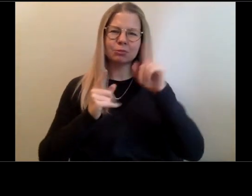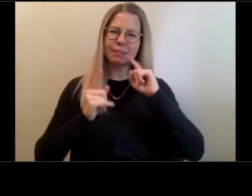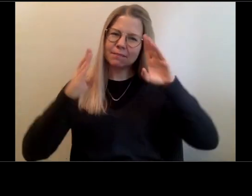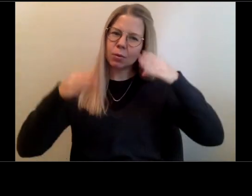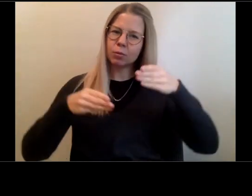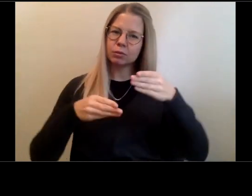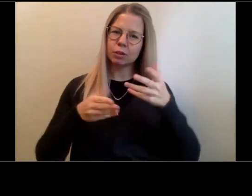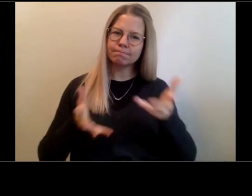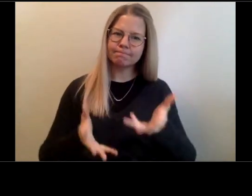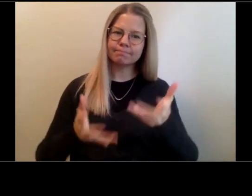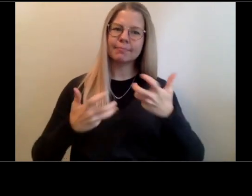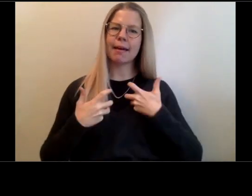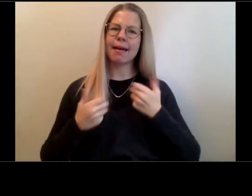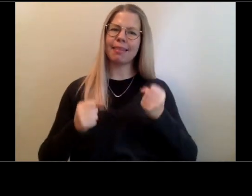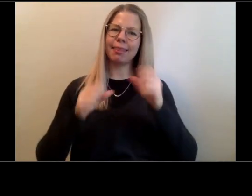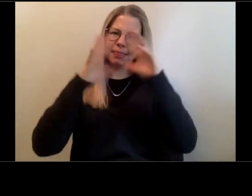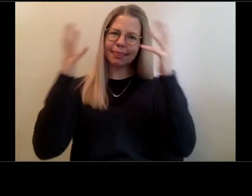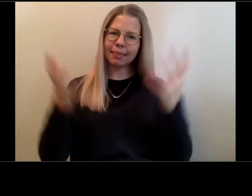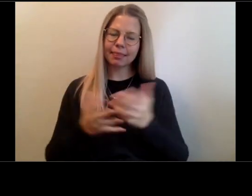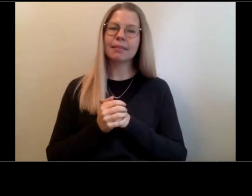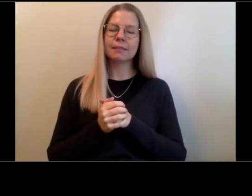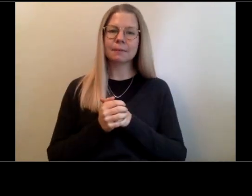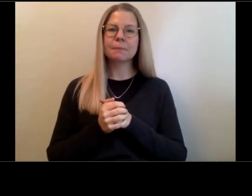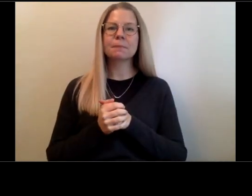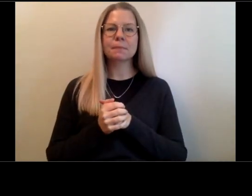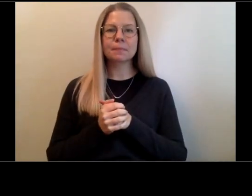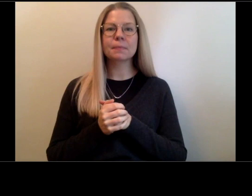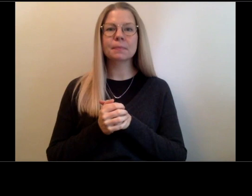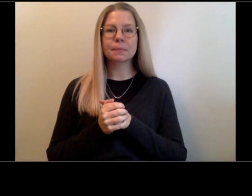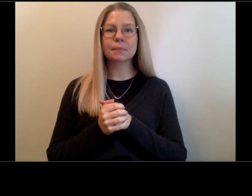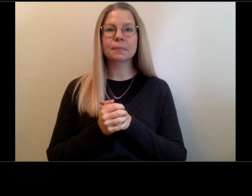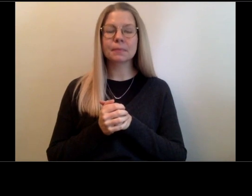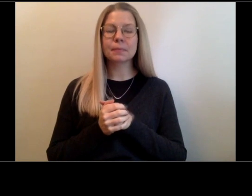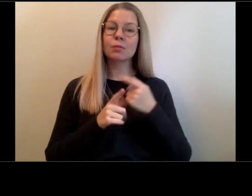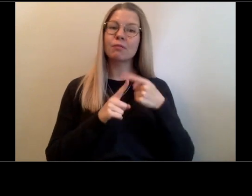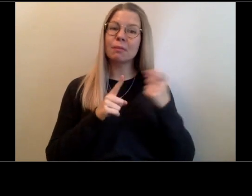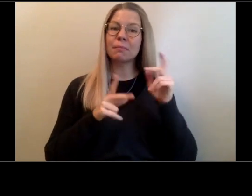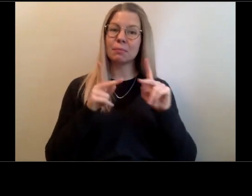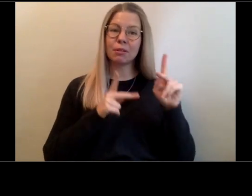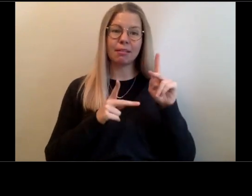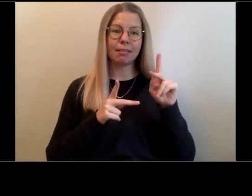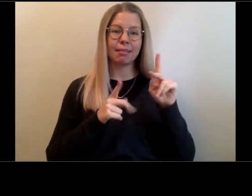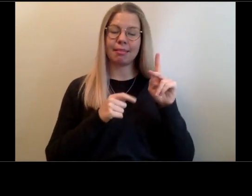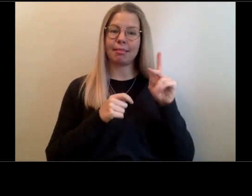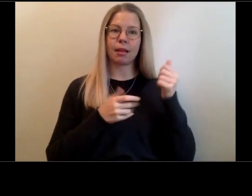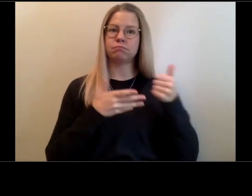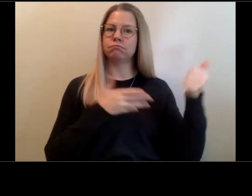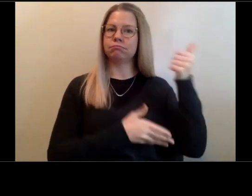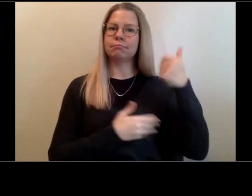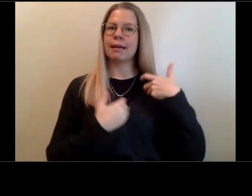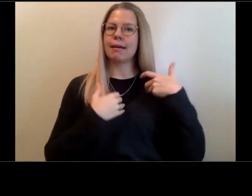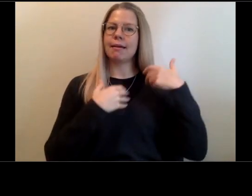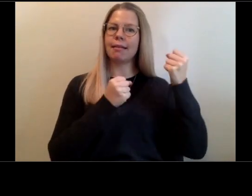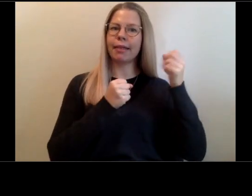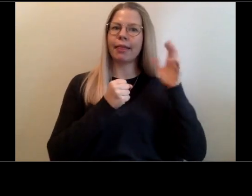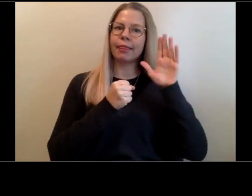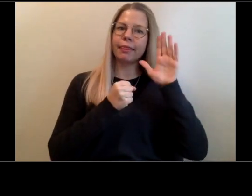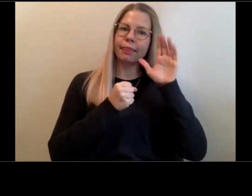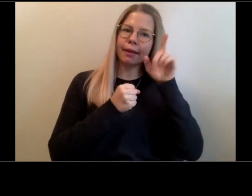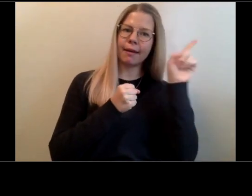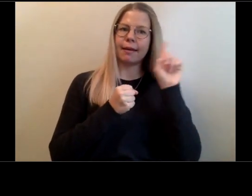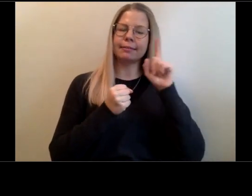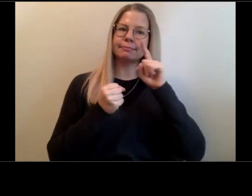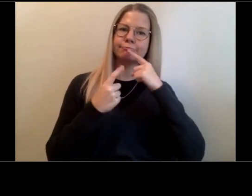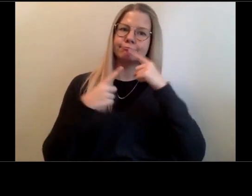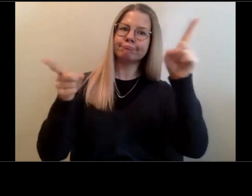so even all from the medical officer of health suggestions that people get out and walk, people are at least aware of it, aware